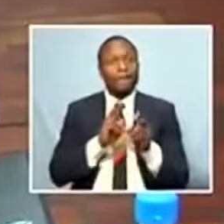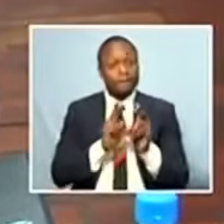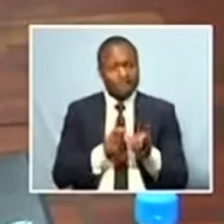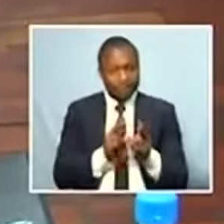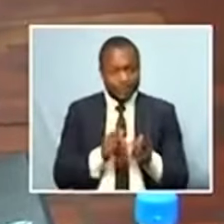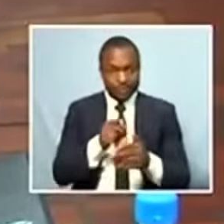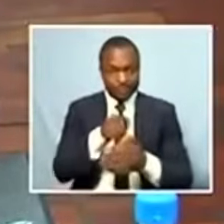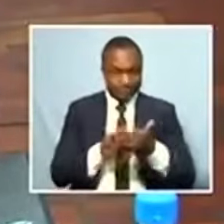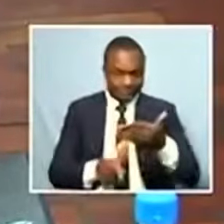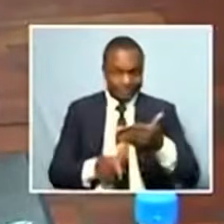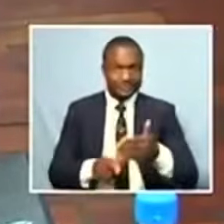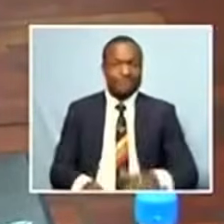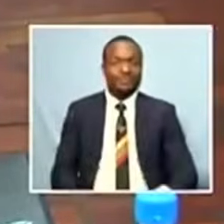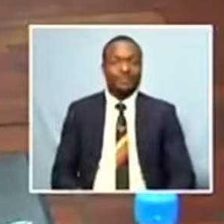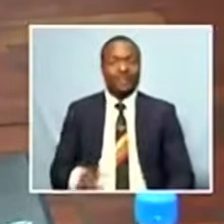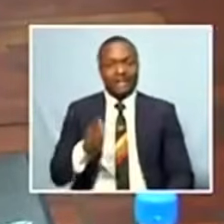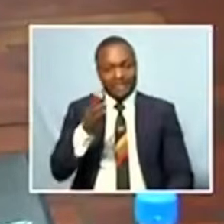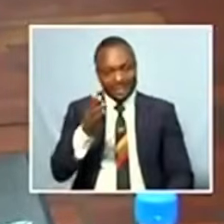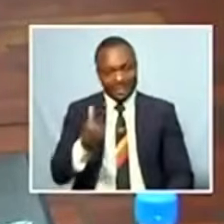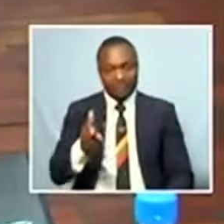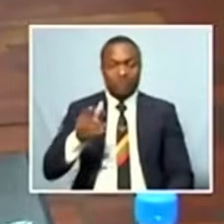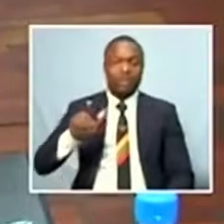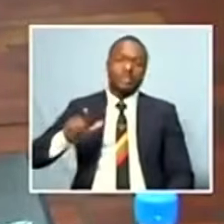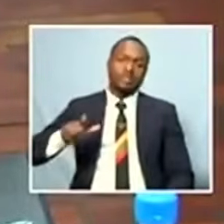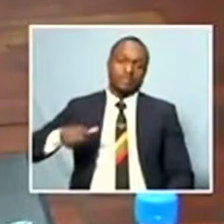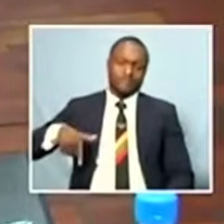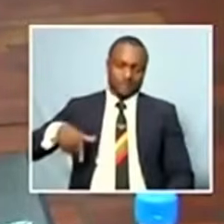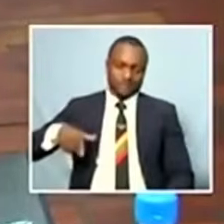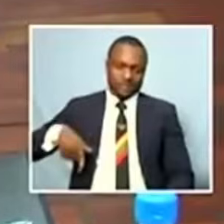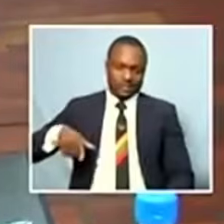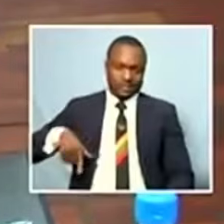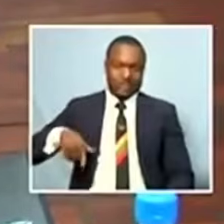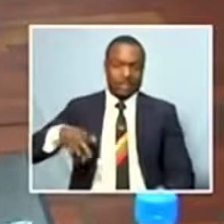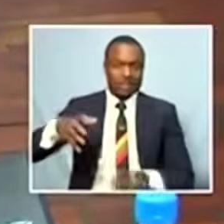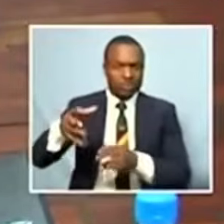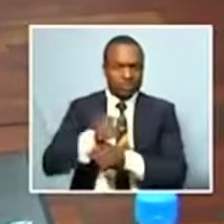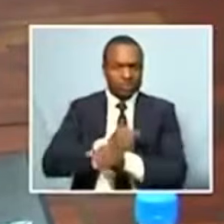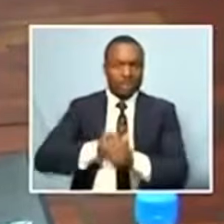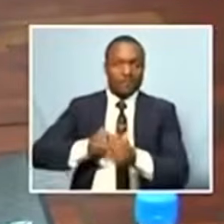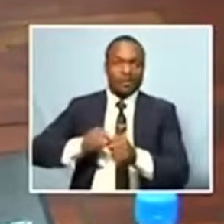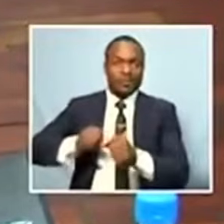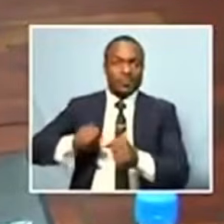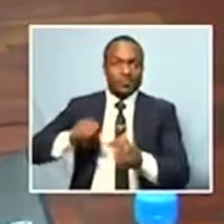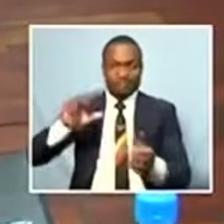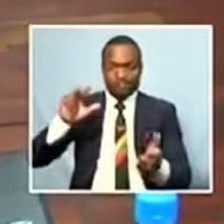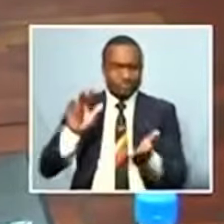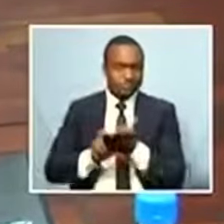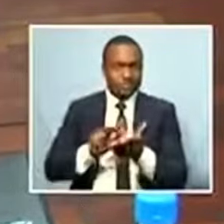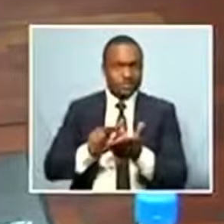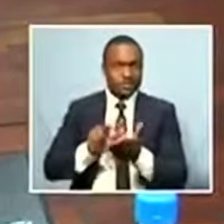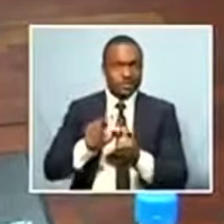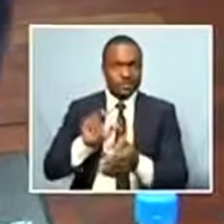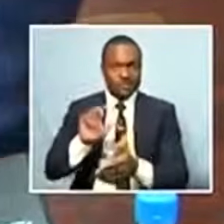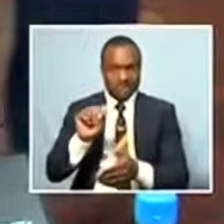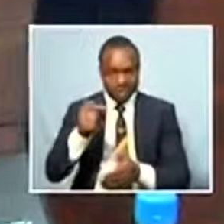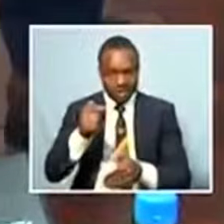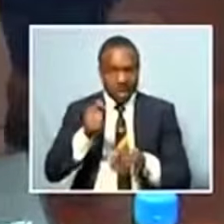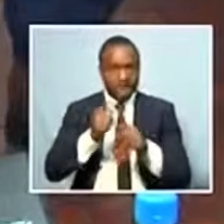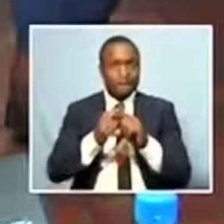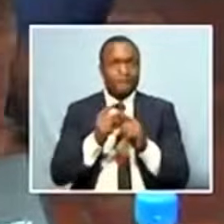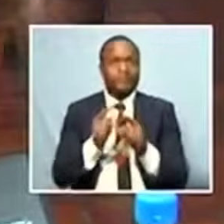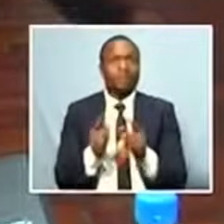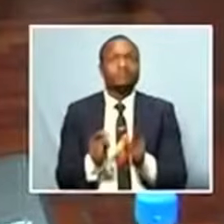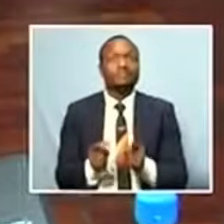that there was a delay to get clearance from Attorney General. But